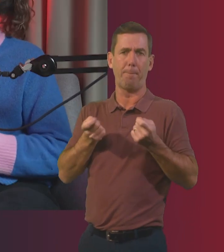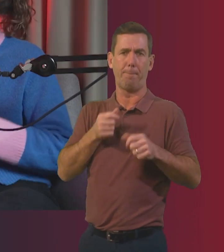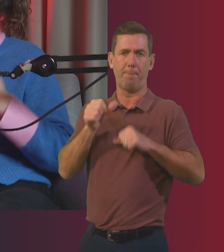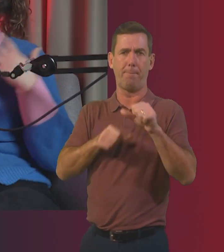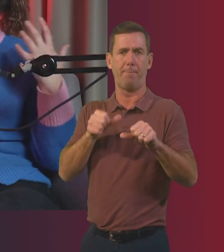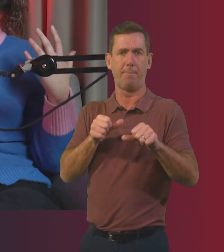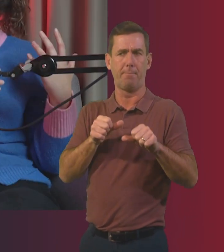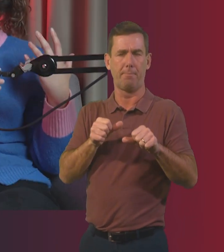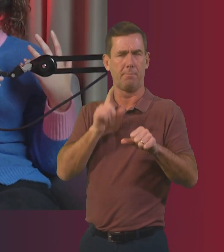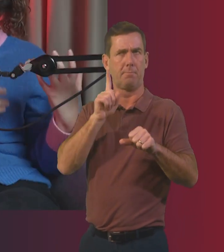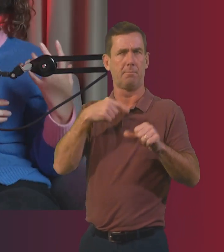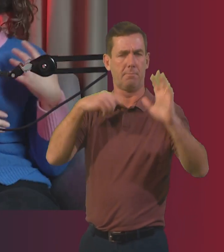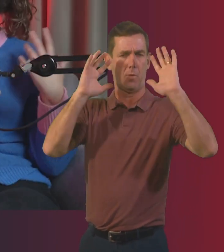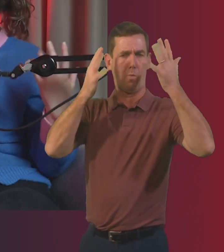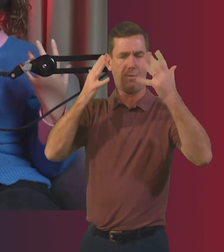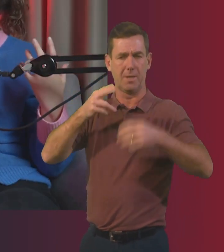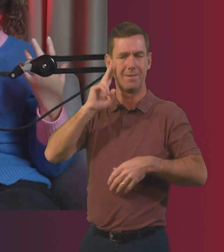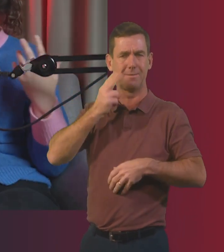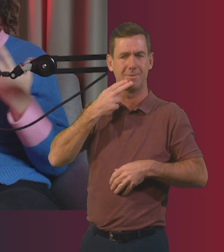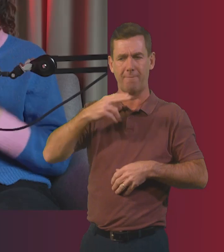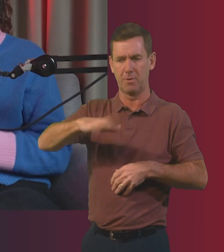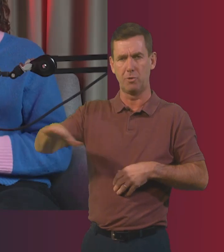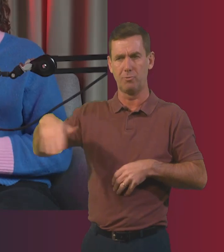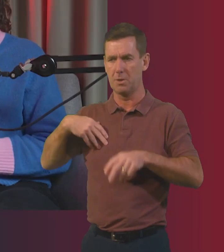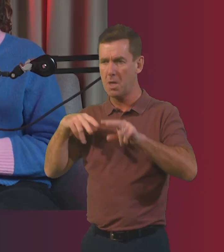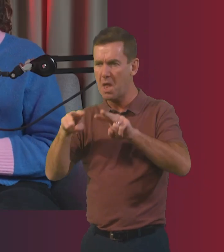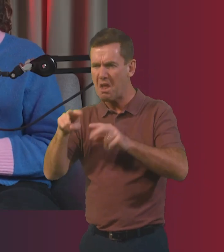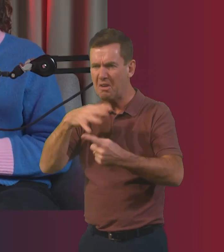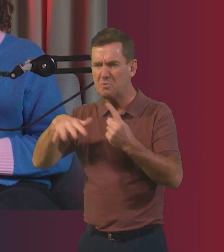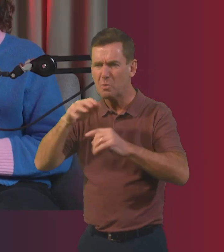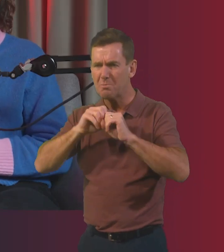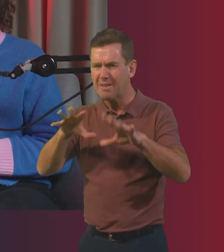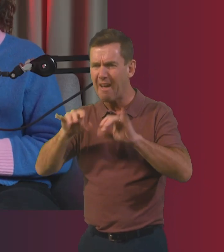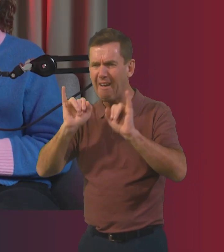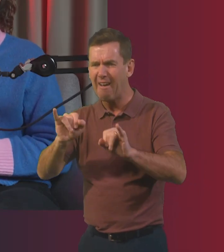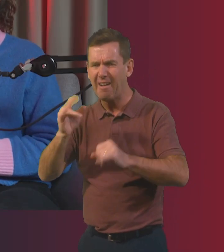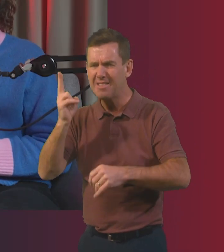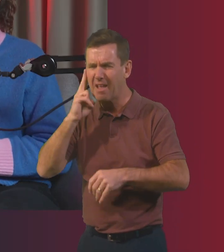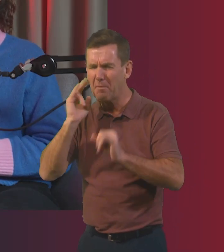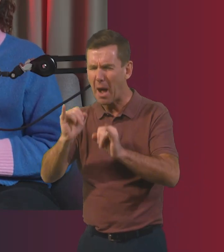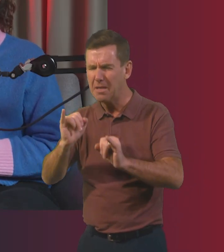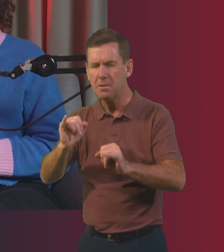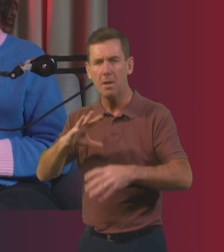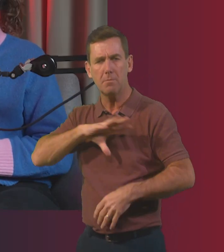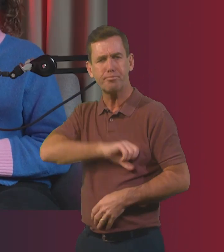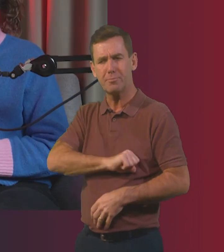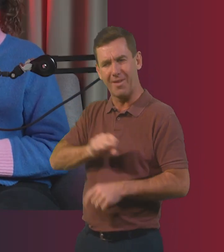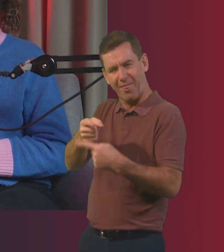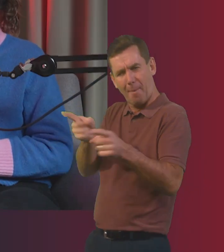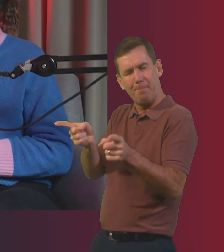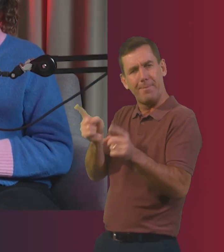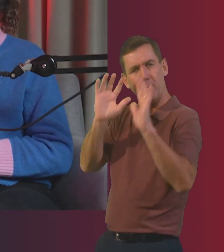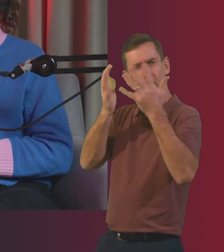but I worried about the impact of negativity on other deaf people. So that scared me. But the show were